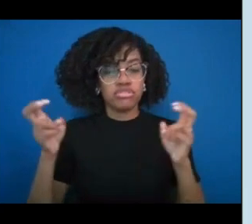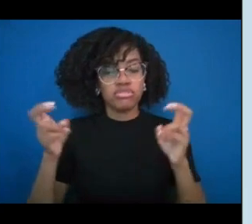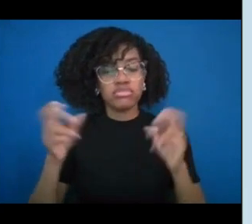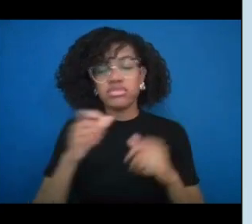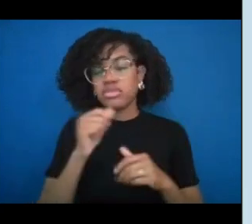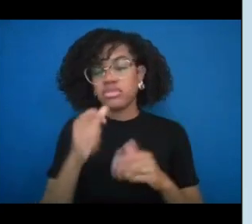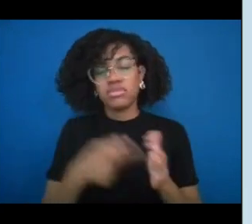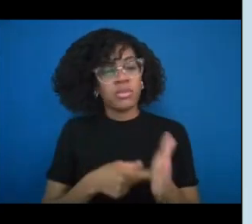required.